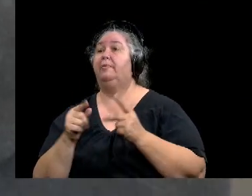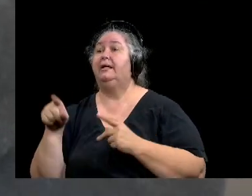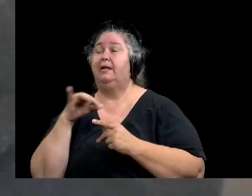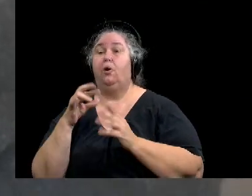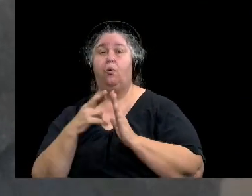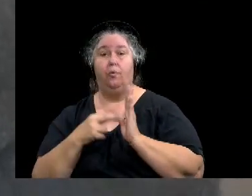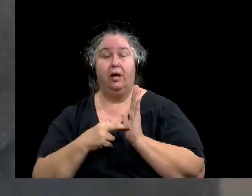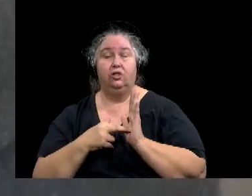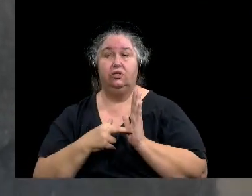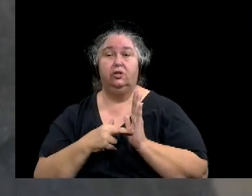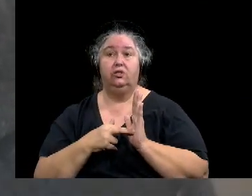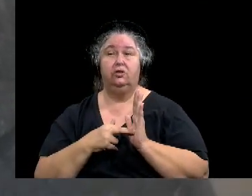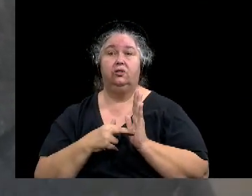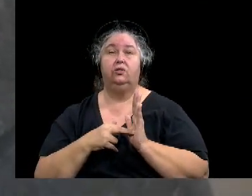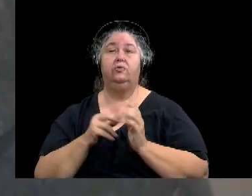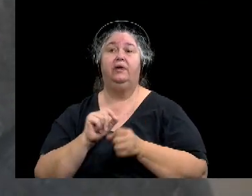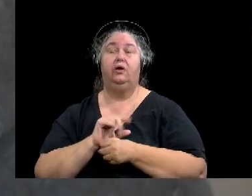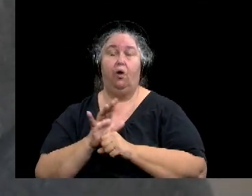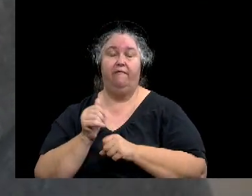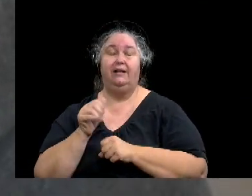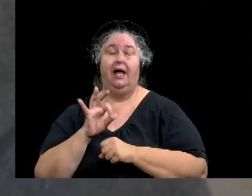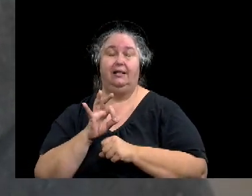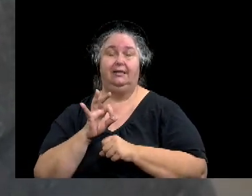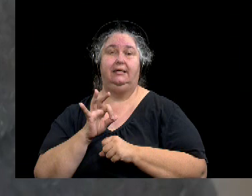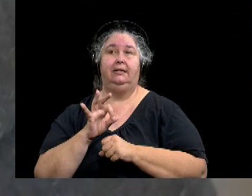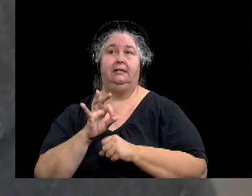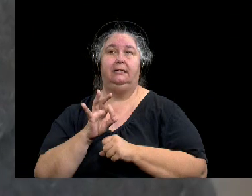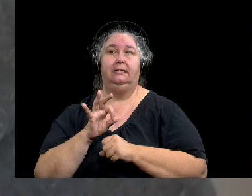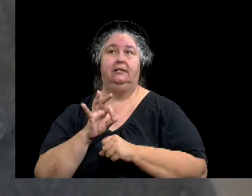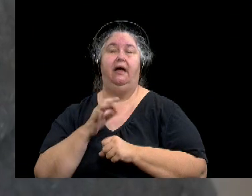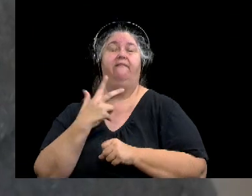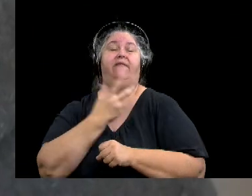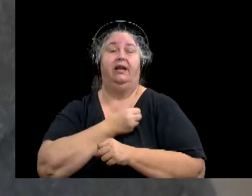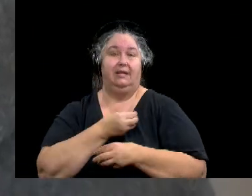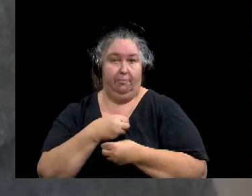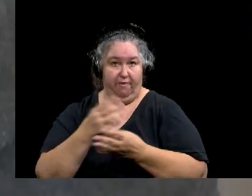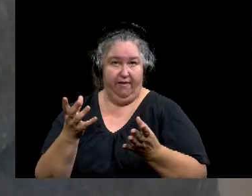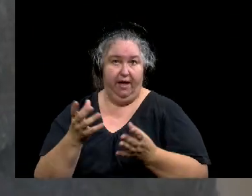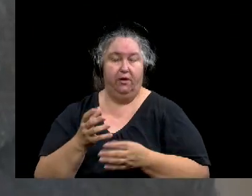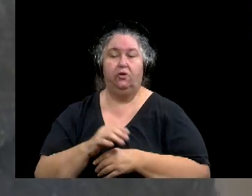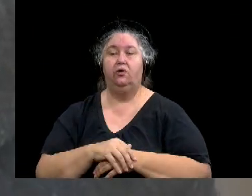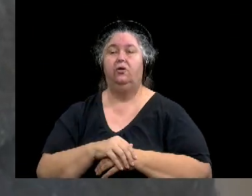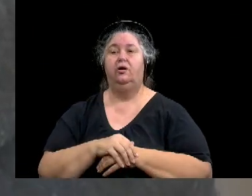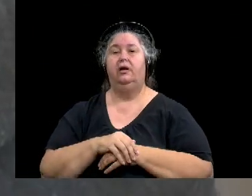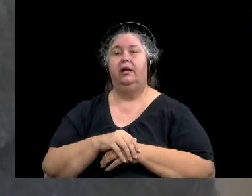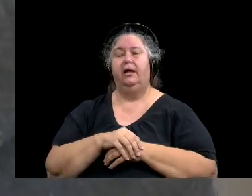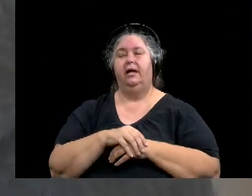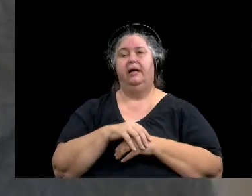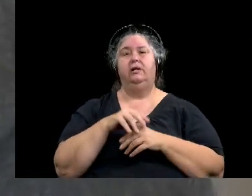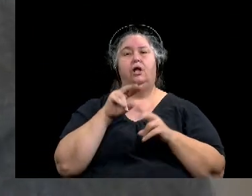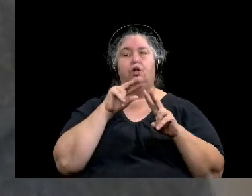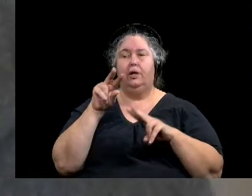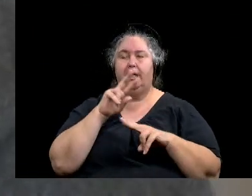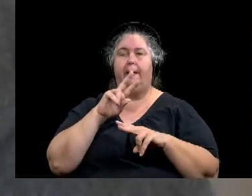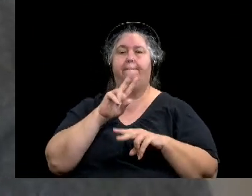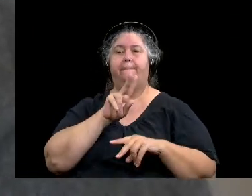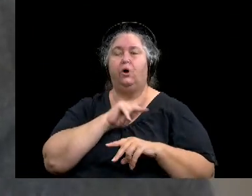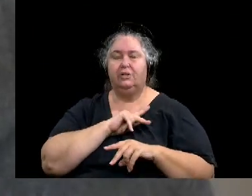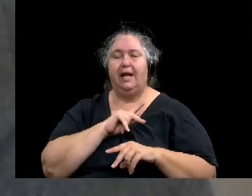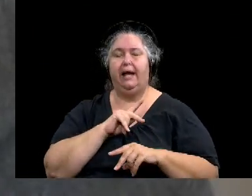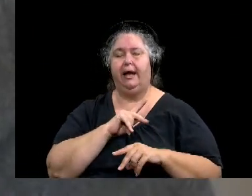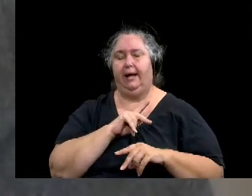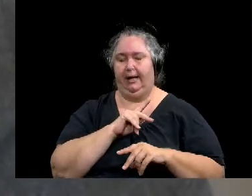to be COVID-19 vaccine providers, jurisdictions with critical infrastructure personnel and first responders